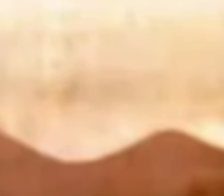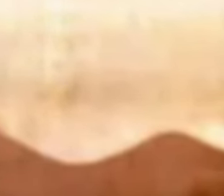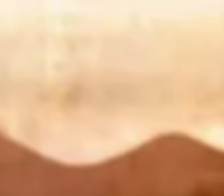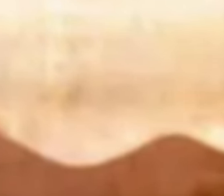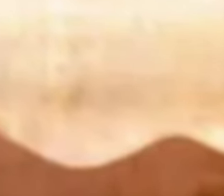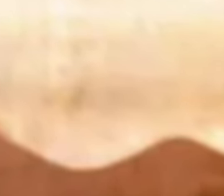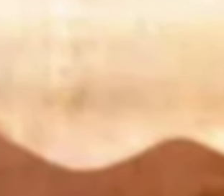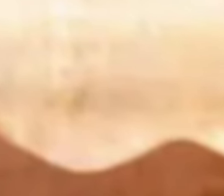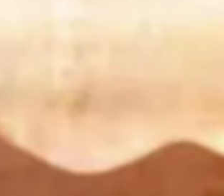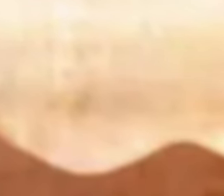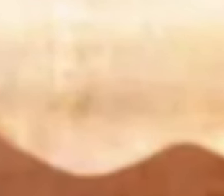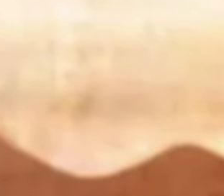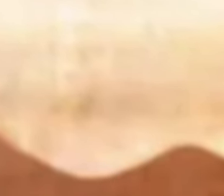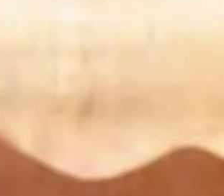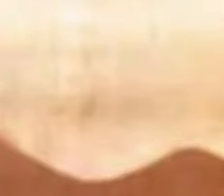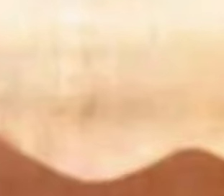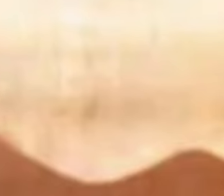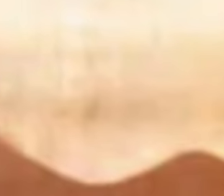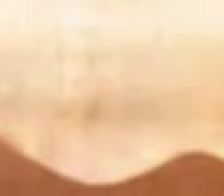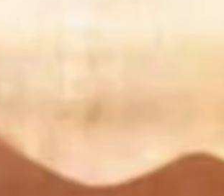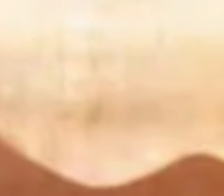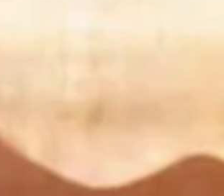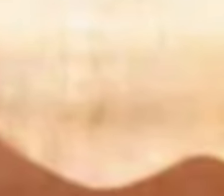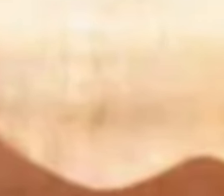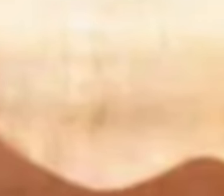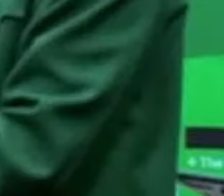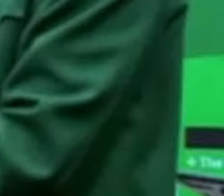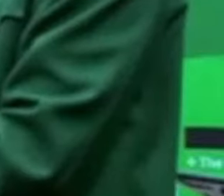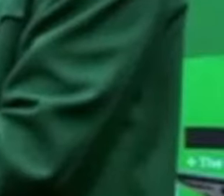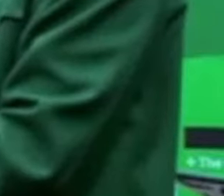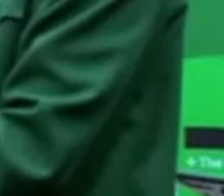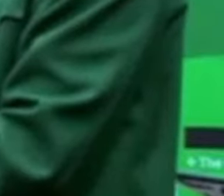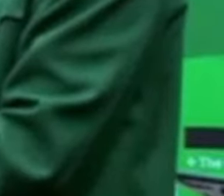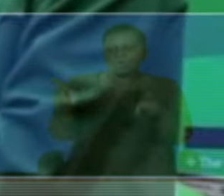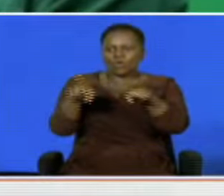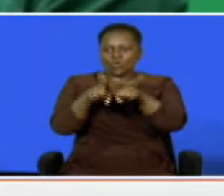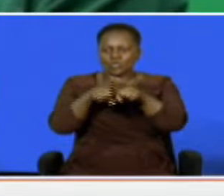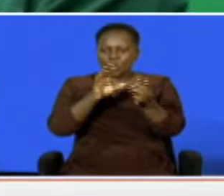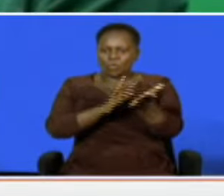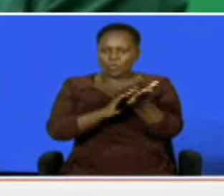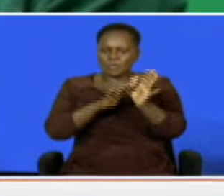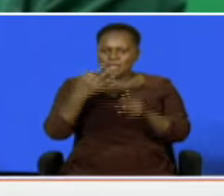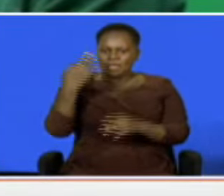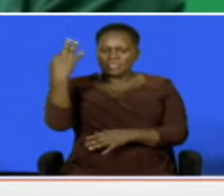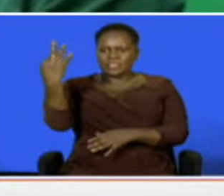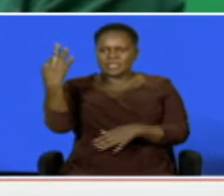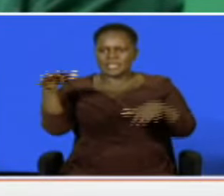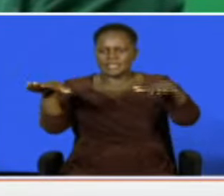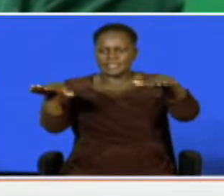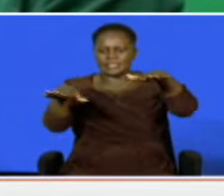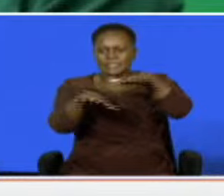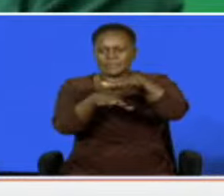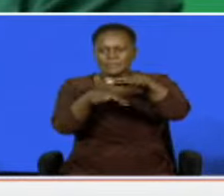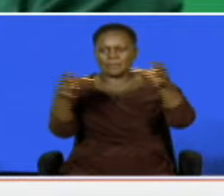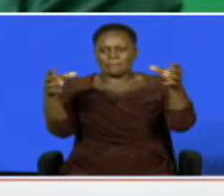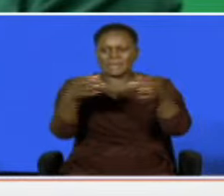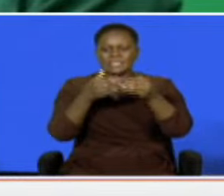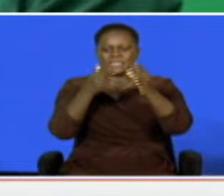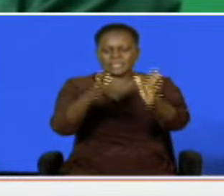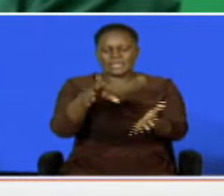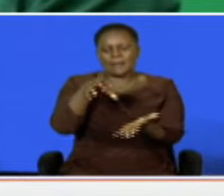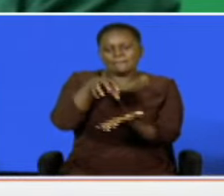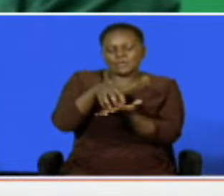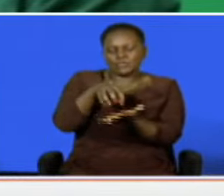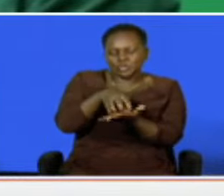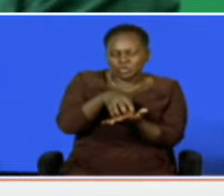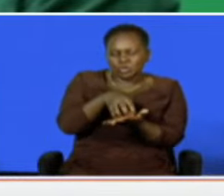General Edwin Sifuna, the ODM Central Committee also proposed three deputy party leaders to fill the